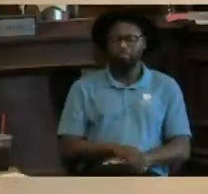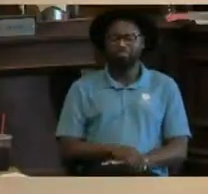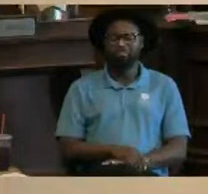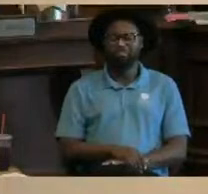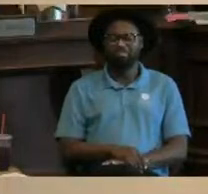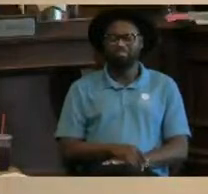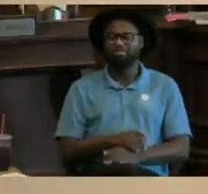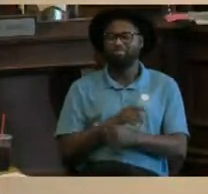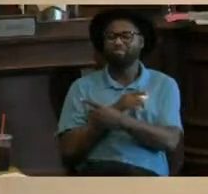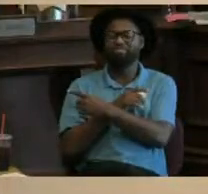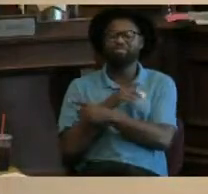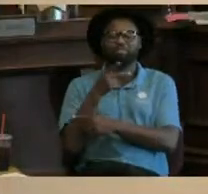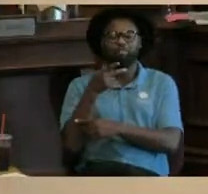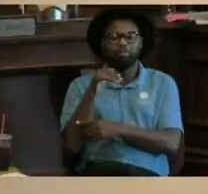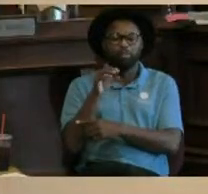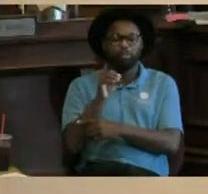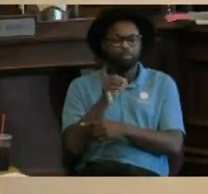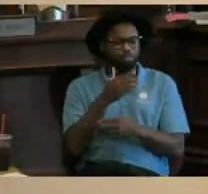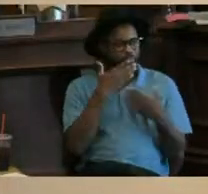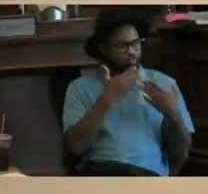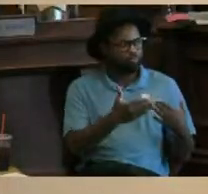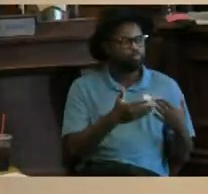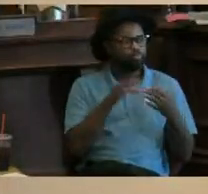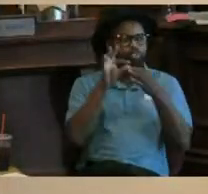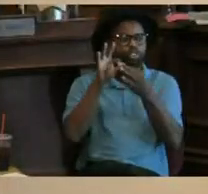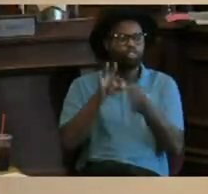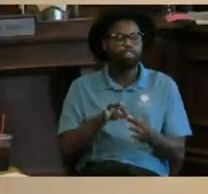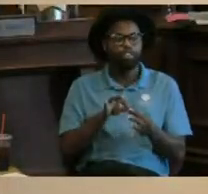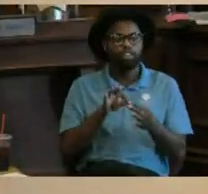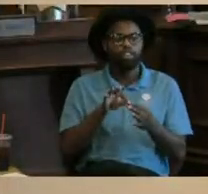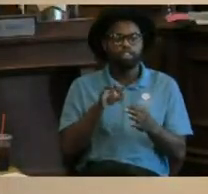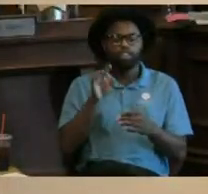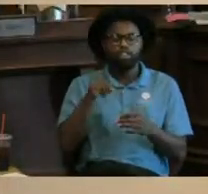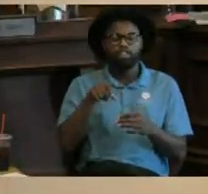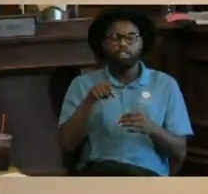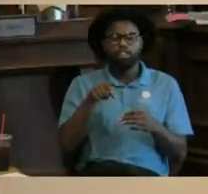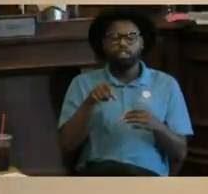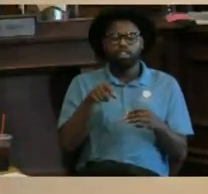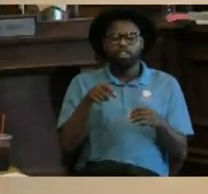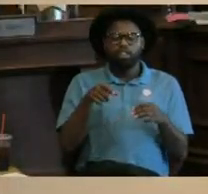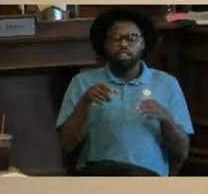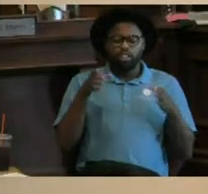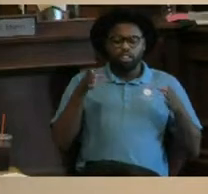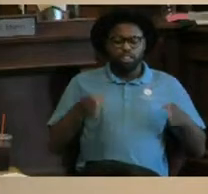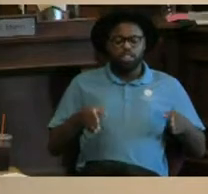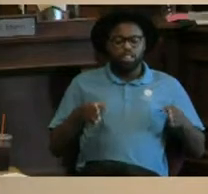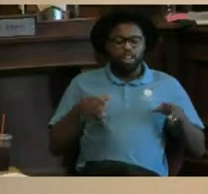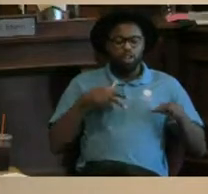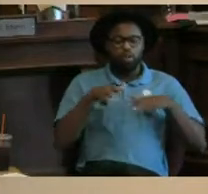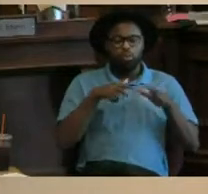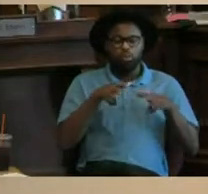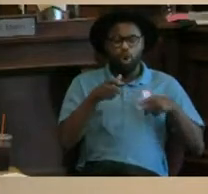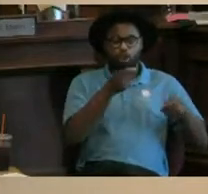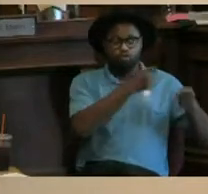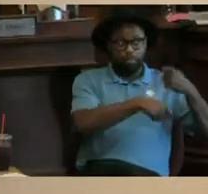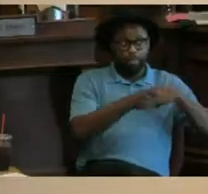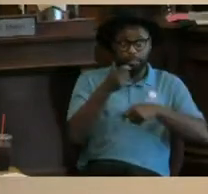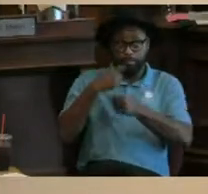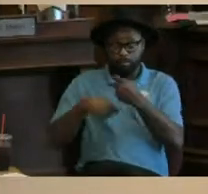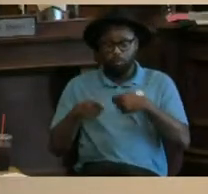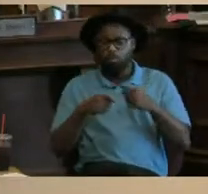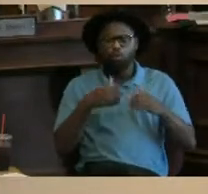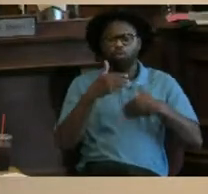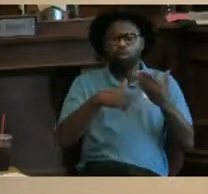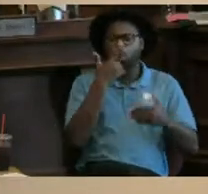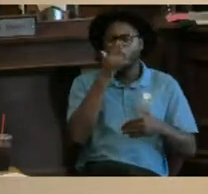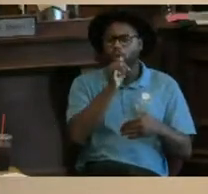Councilman Pio. Thank you. Mm-hmm. Concerning the sidewalk replacement, what does the process look like for follow-up to make